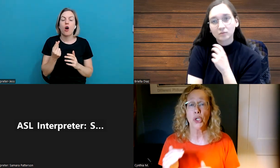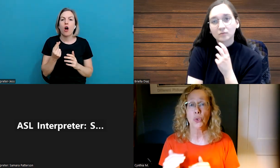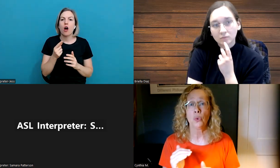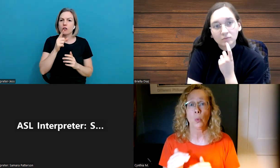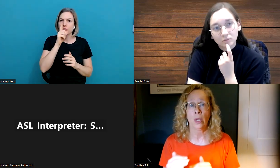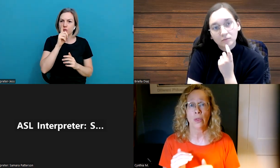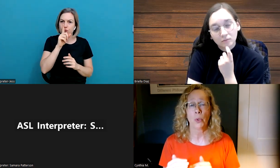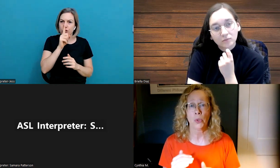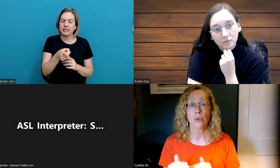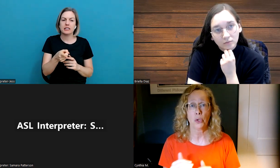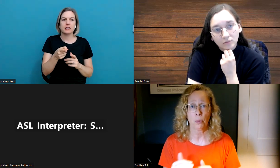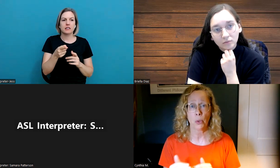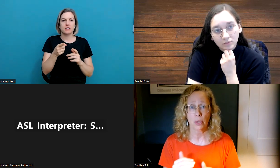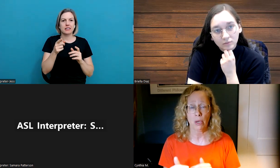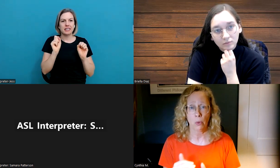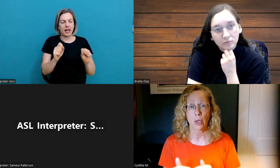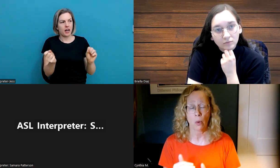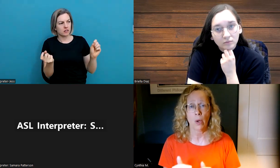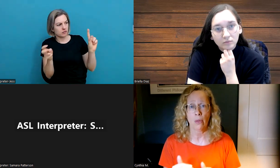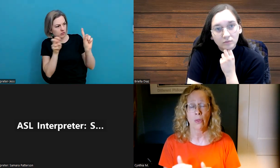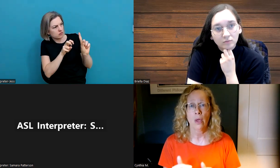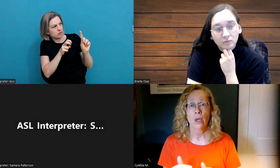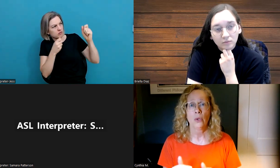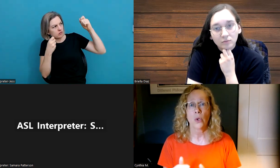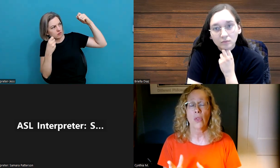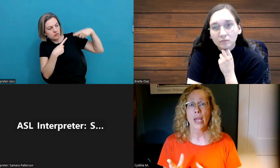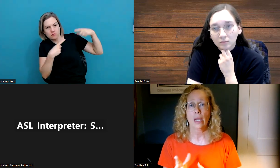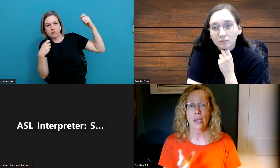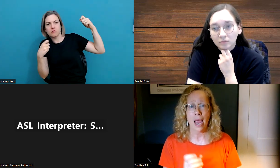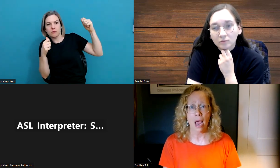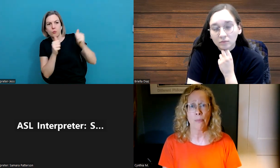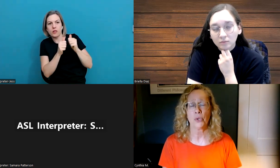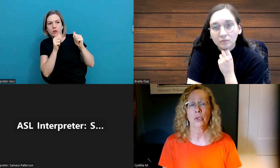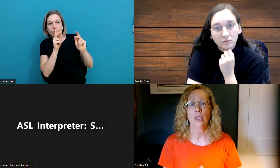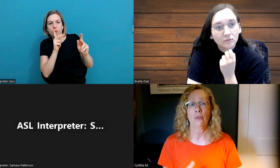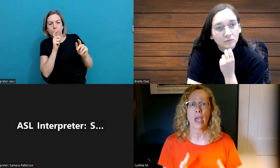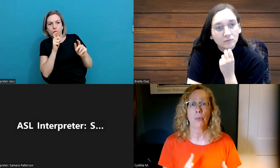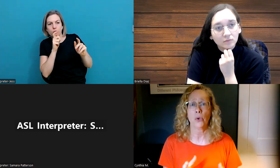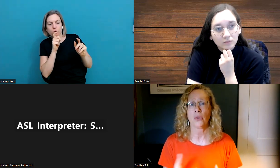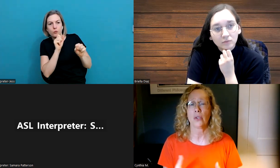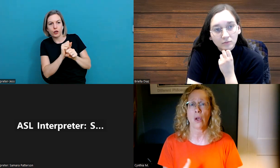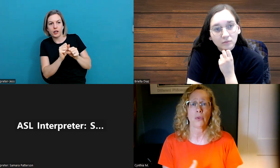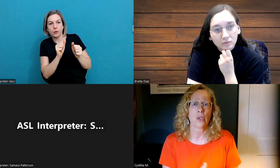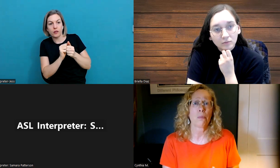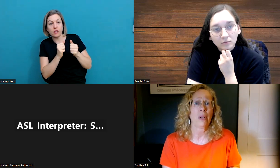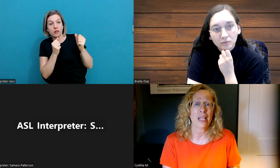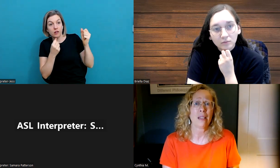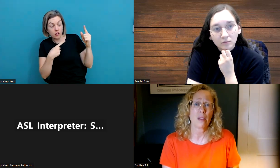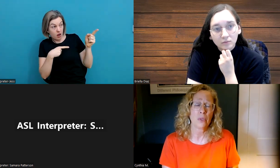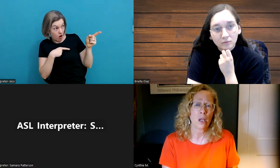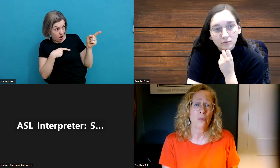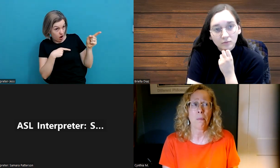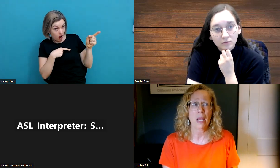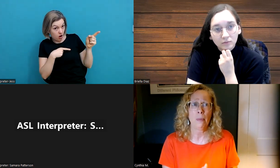in tune with the person they're supposed to be working with, so they can capture if that person is all of a sudden